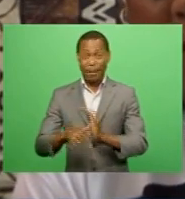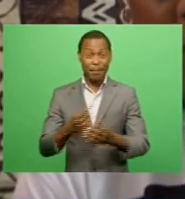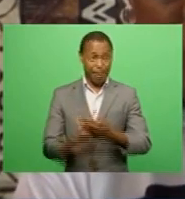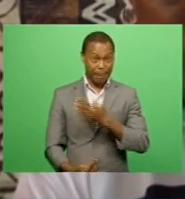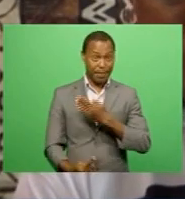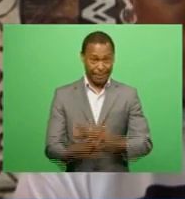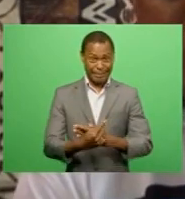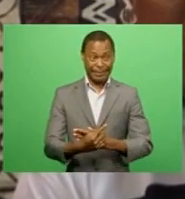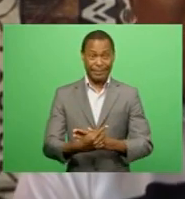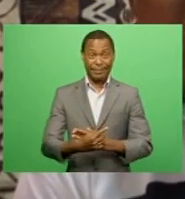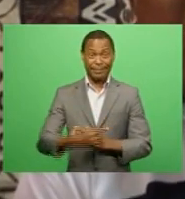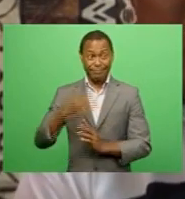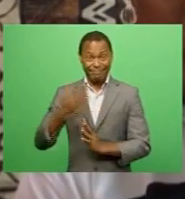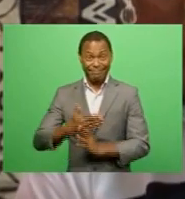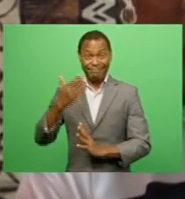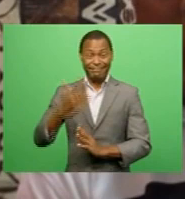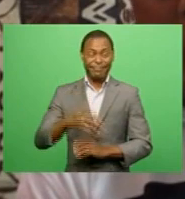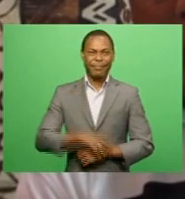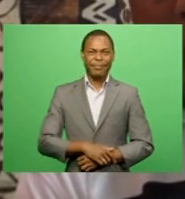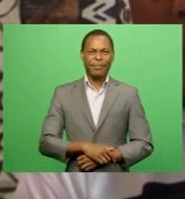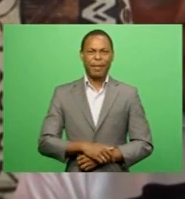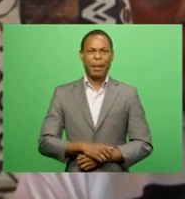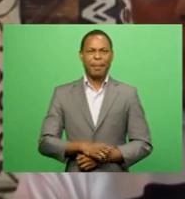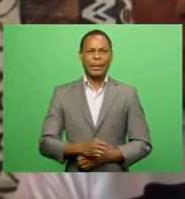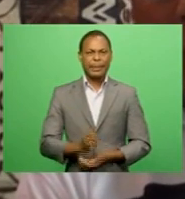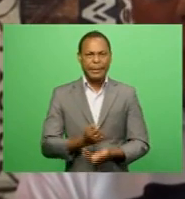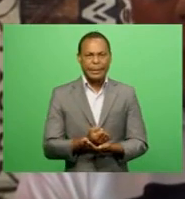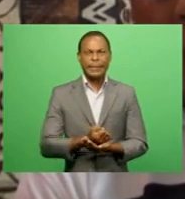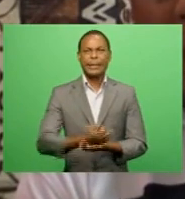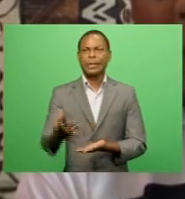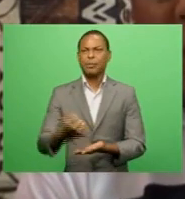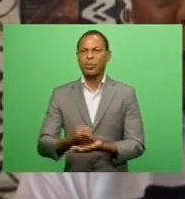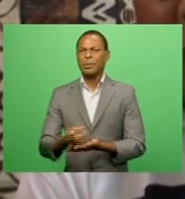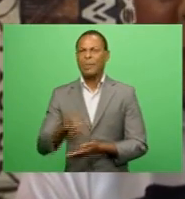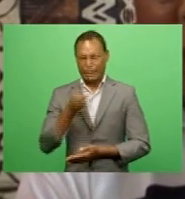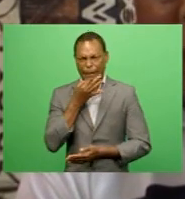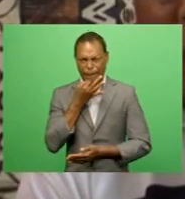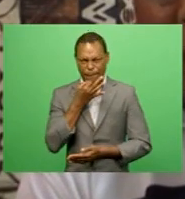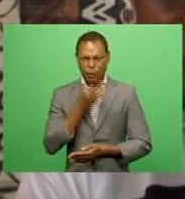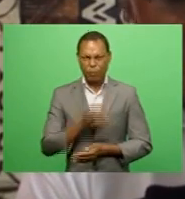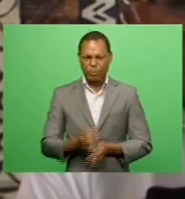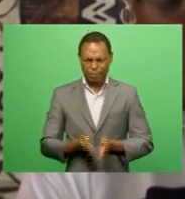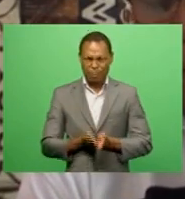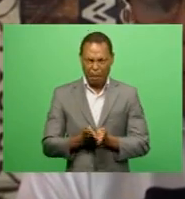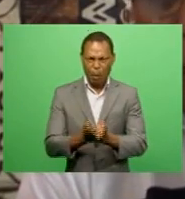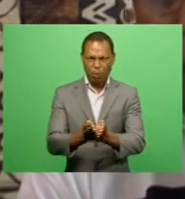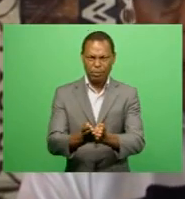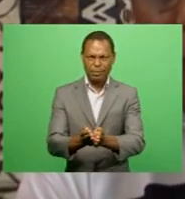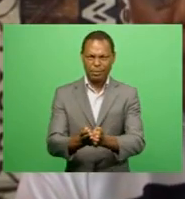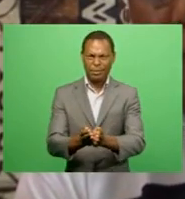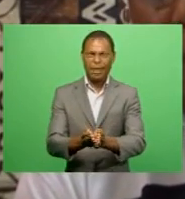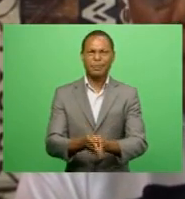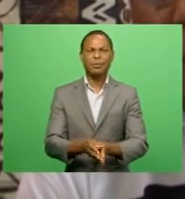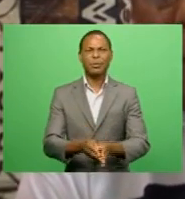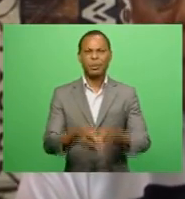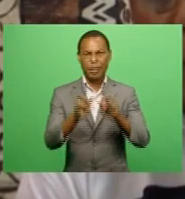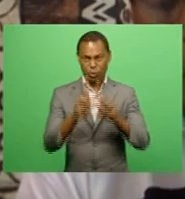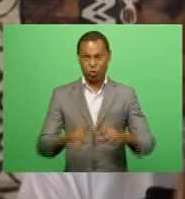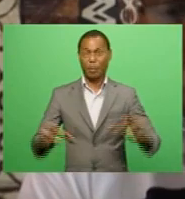we managed to export a few boats to China and Japan,